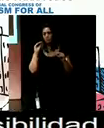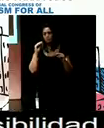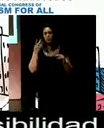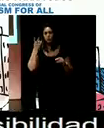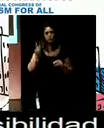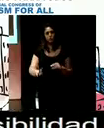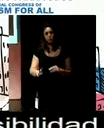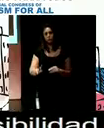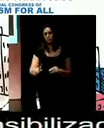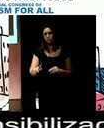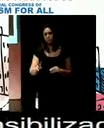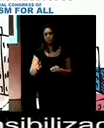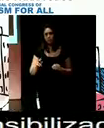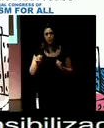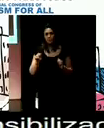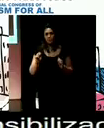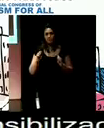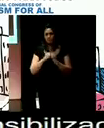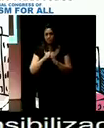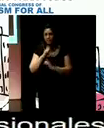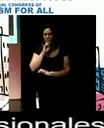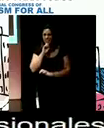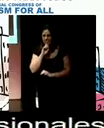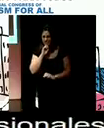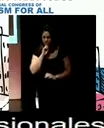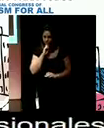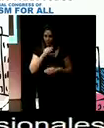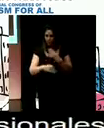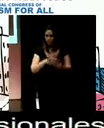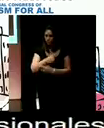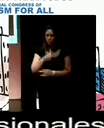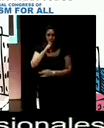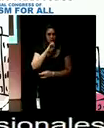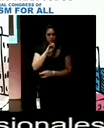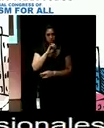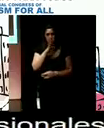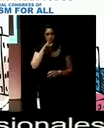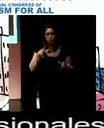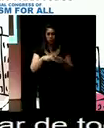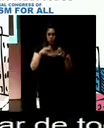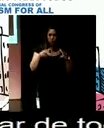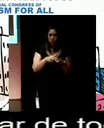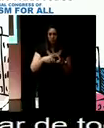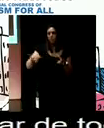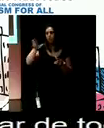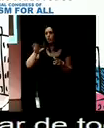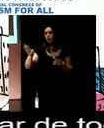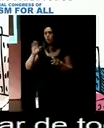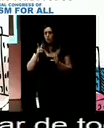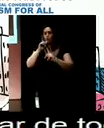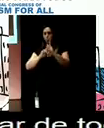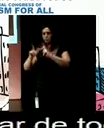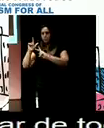Awareness raising on tourism is a cornerstone in the process, as the society and